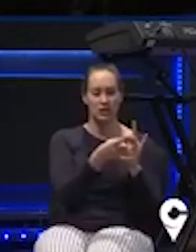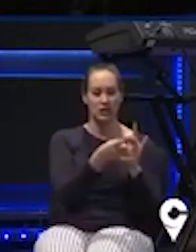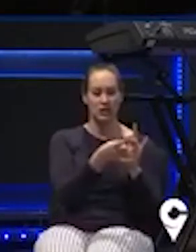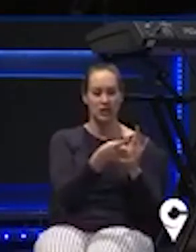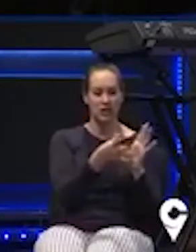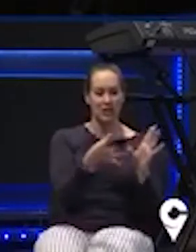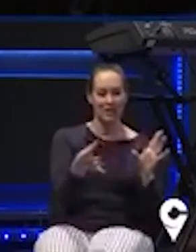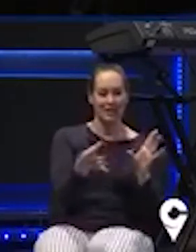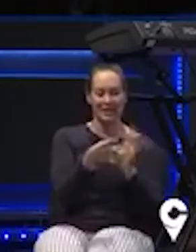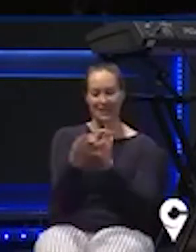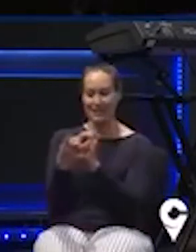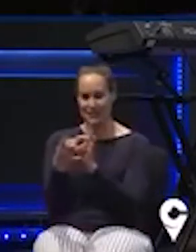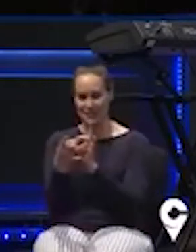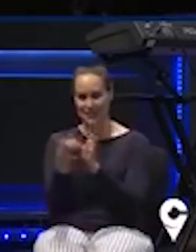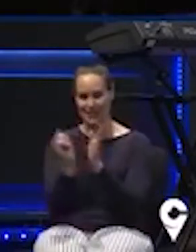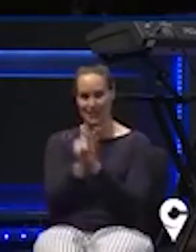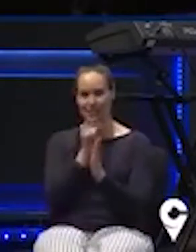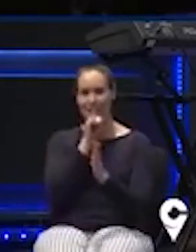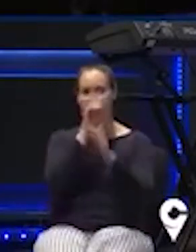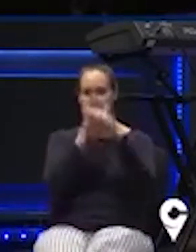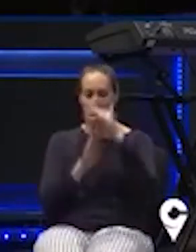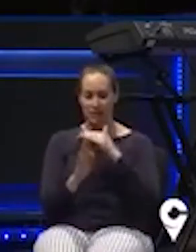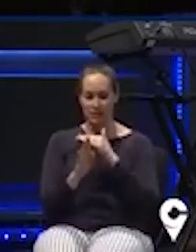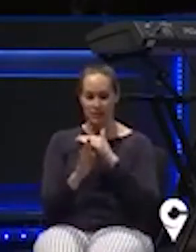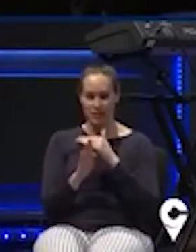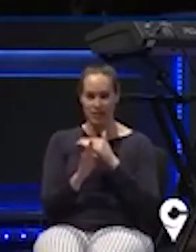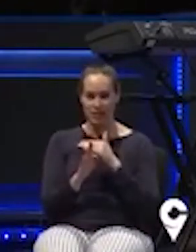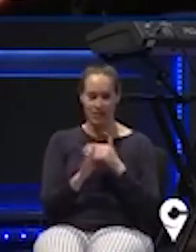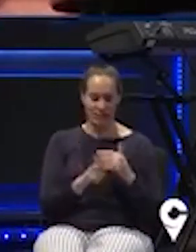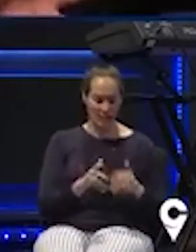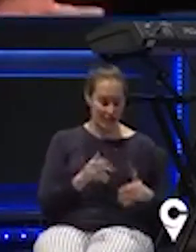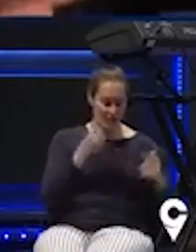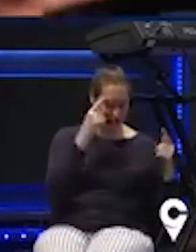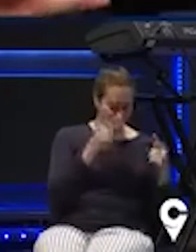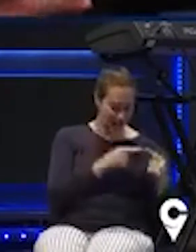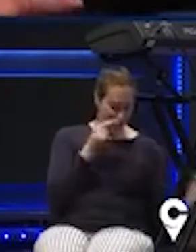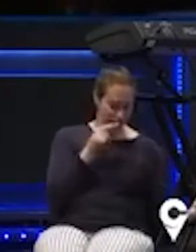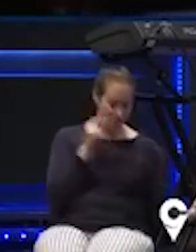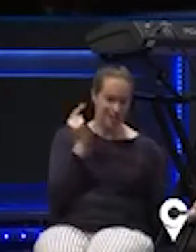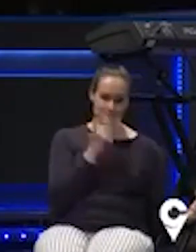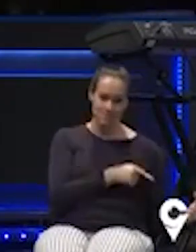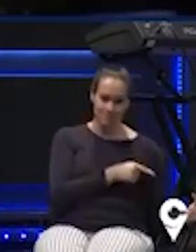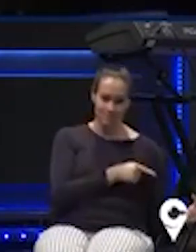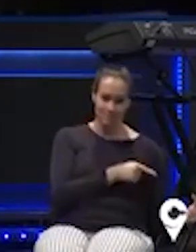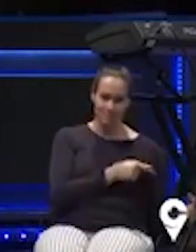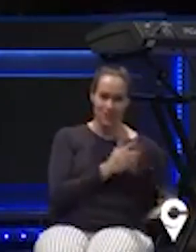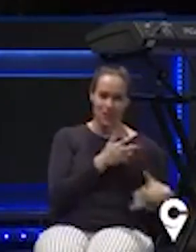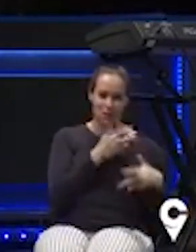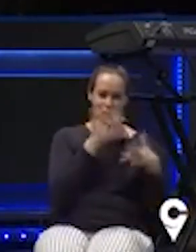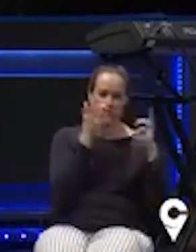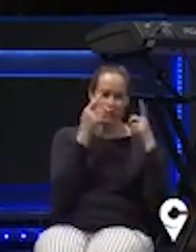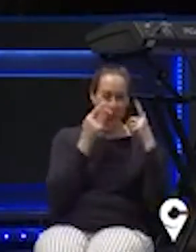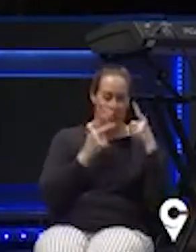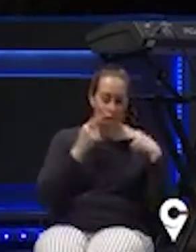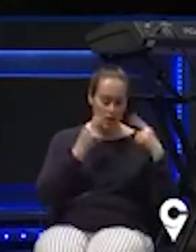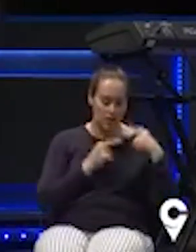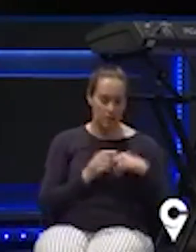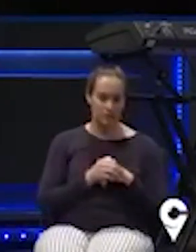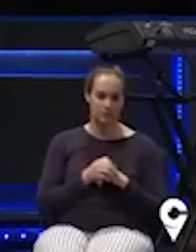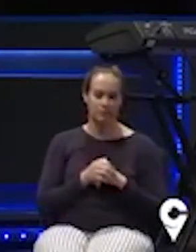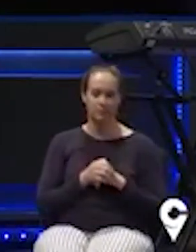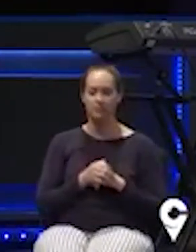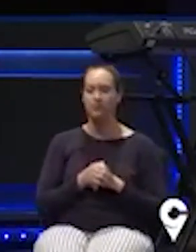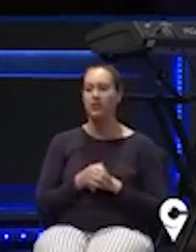the enemy of unity is pride. And Paul concludes chapter 1, the last paragraph, with